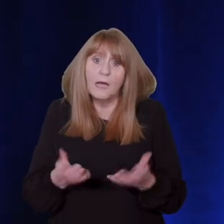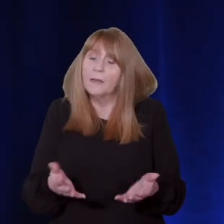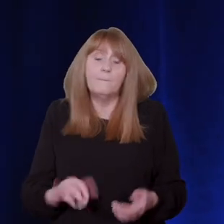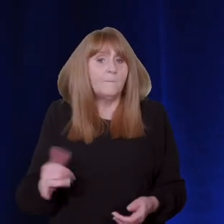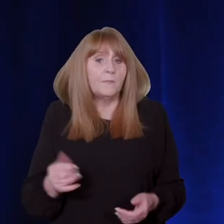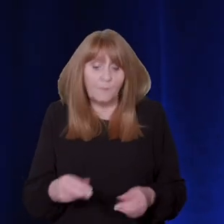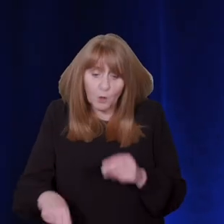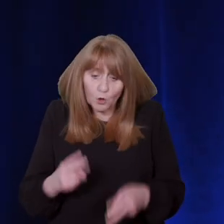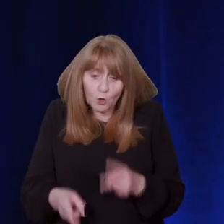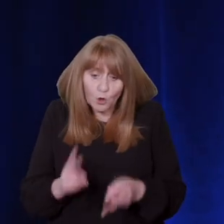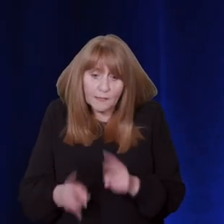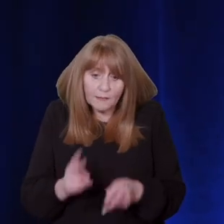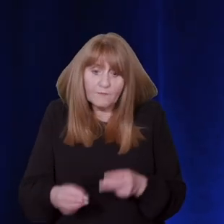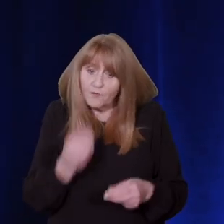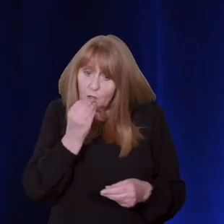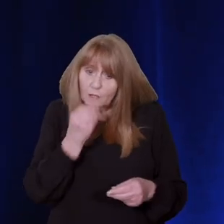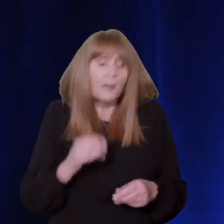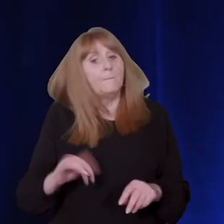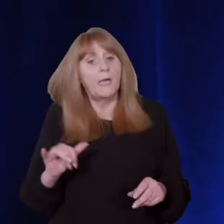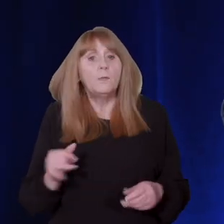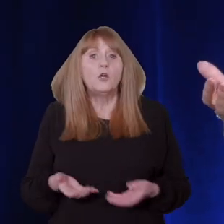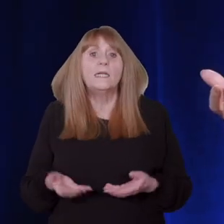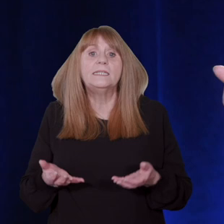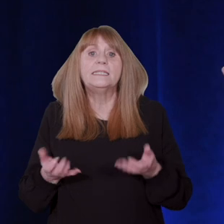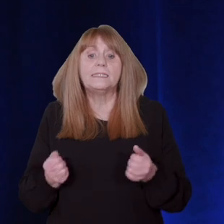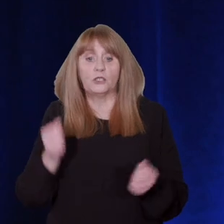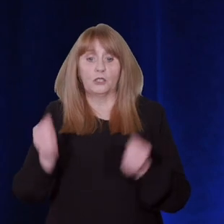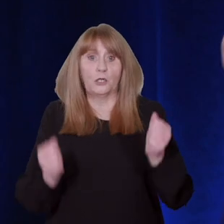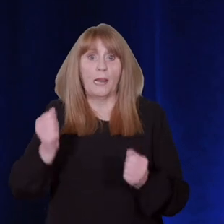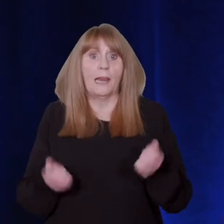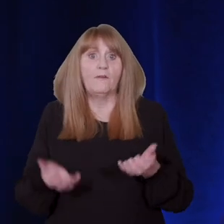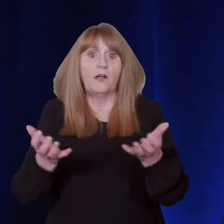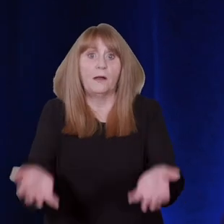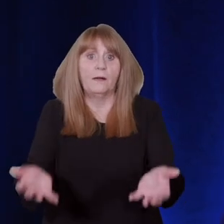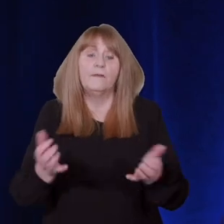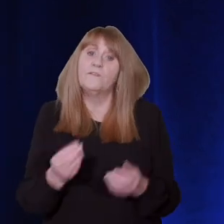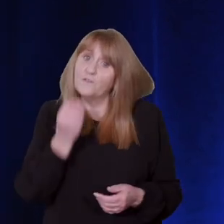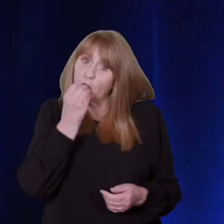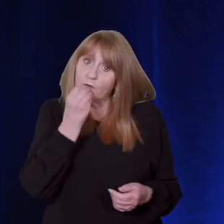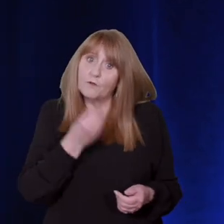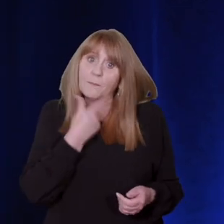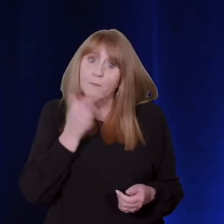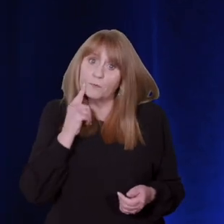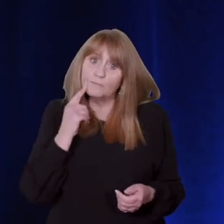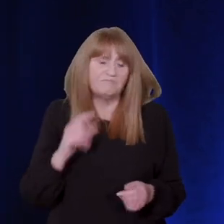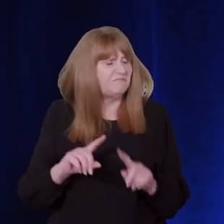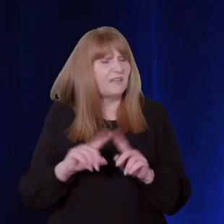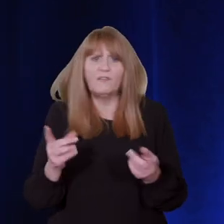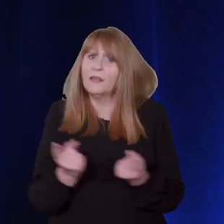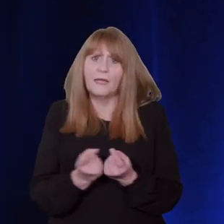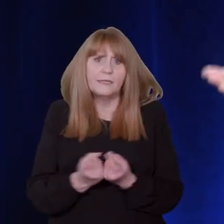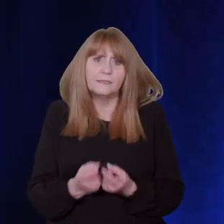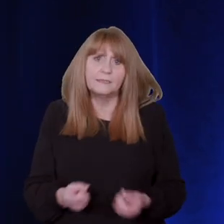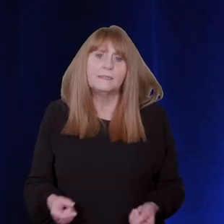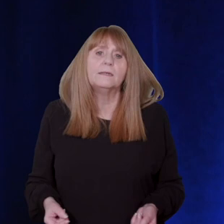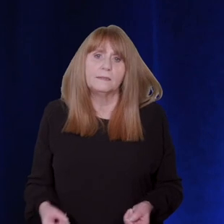role or a checking of the shopping list role. There are so many things. To serve the Lord, you can be so much more